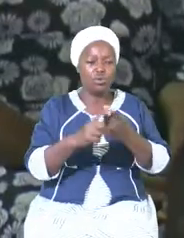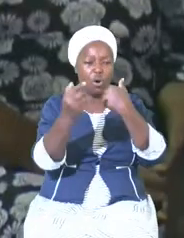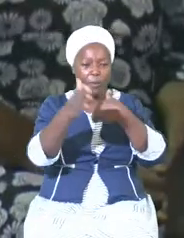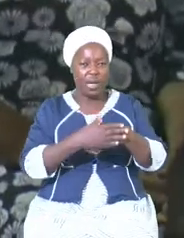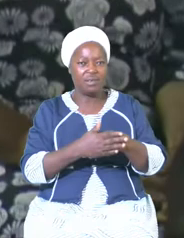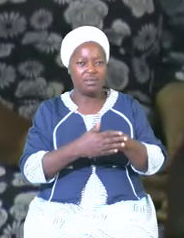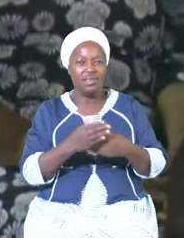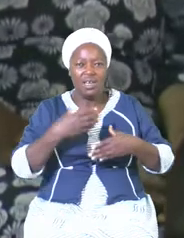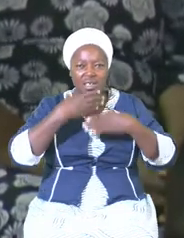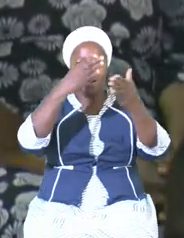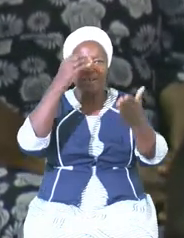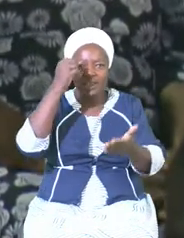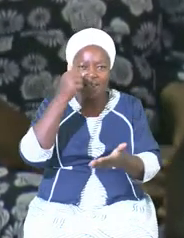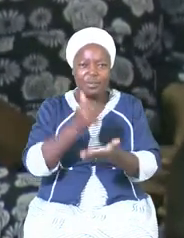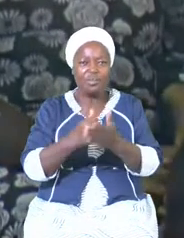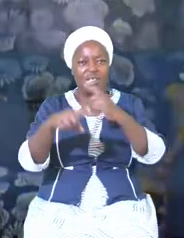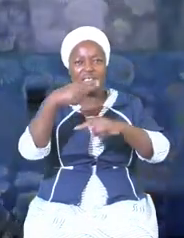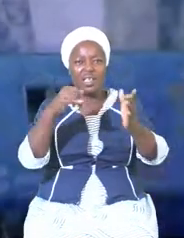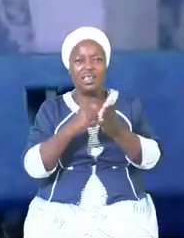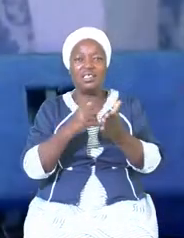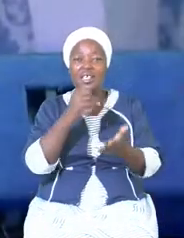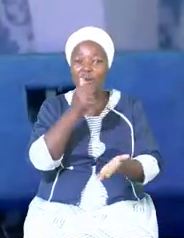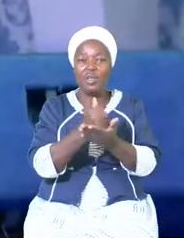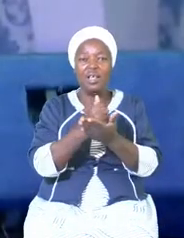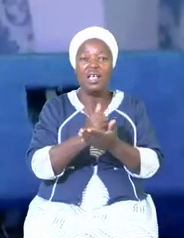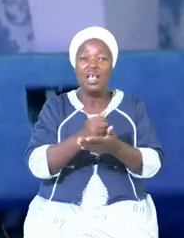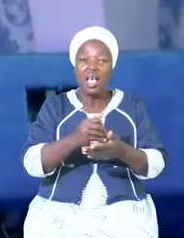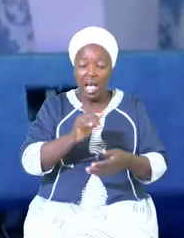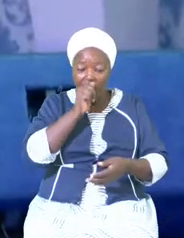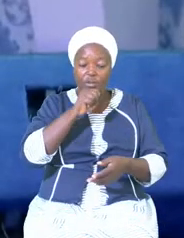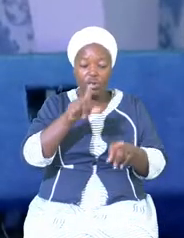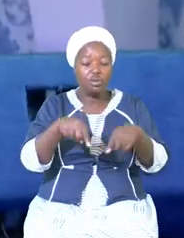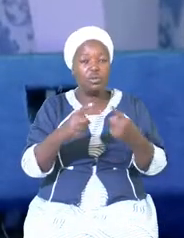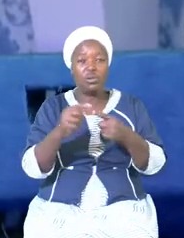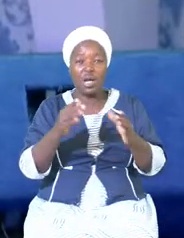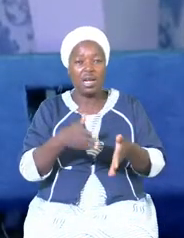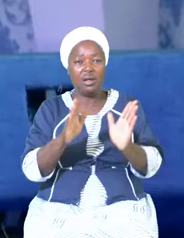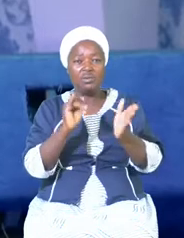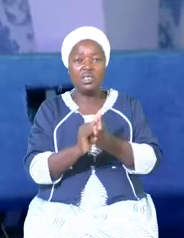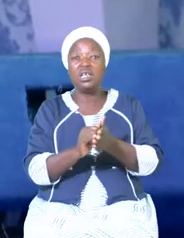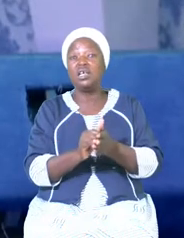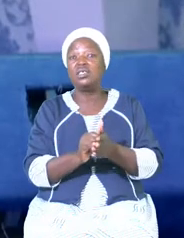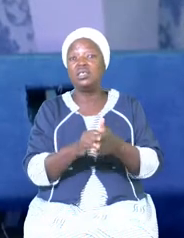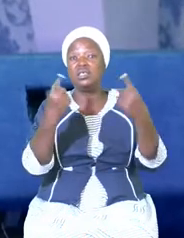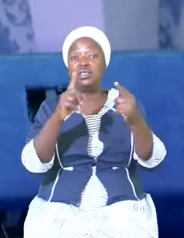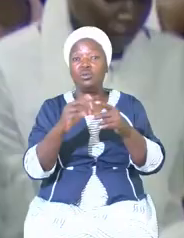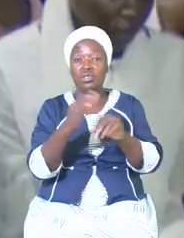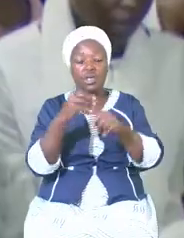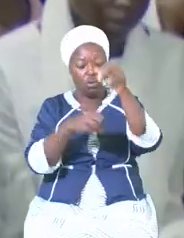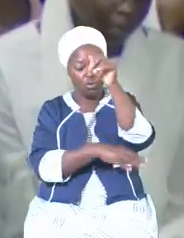amen. Yeah. I'm not going to allow that sin to take root and take effect in my life. Give me